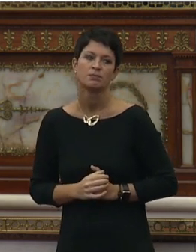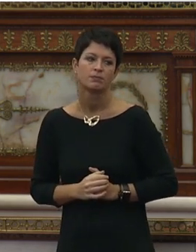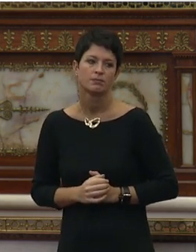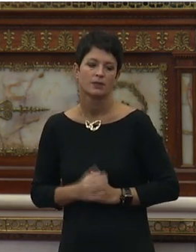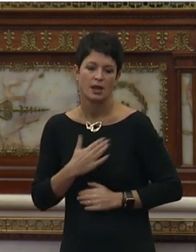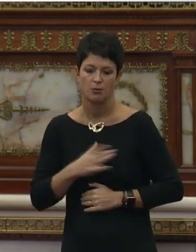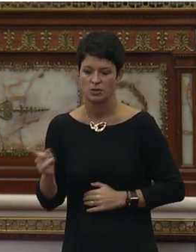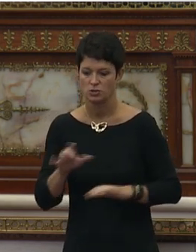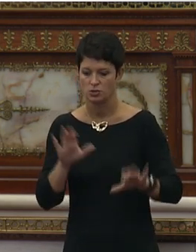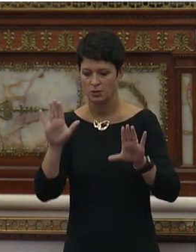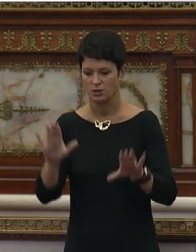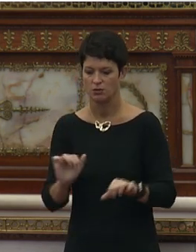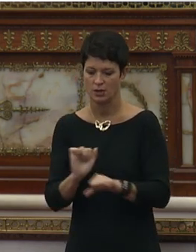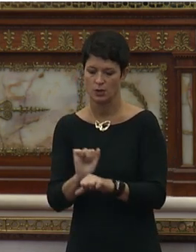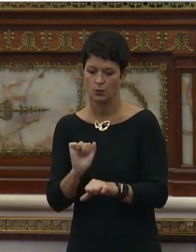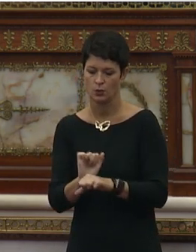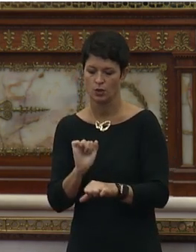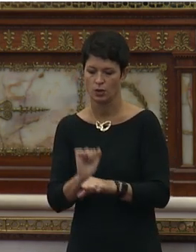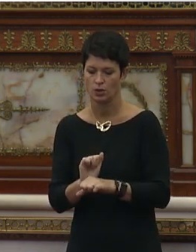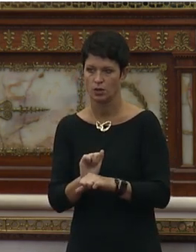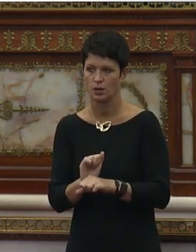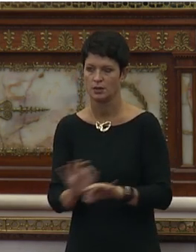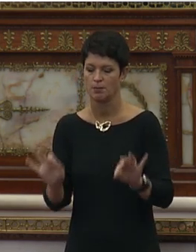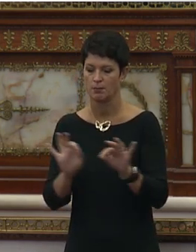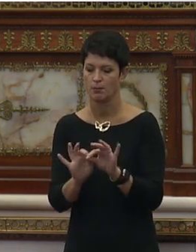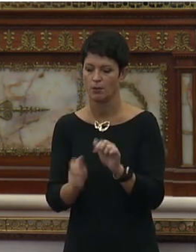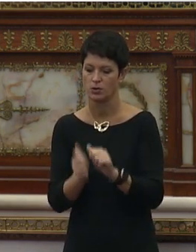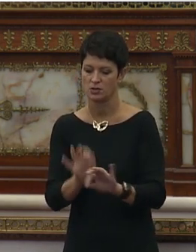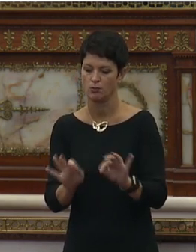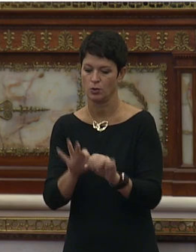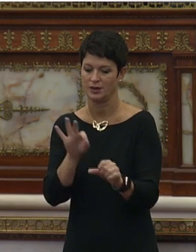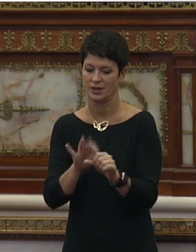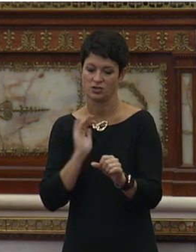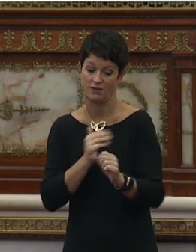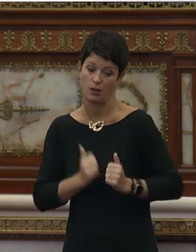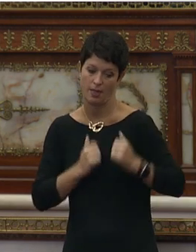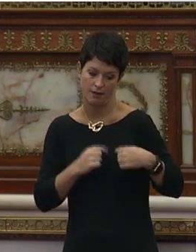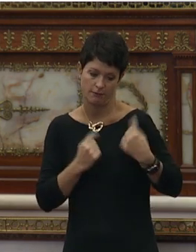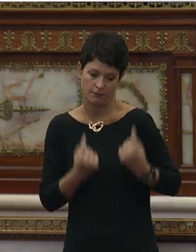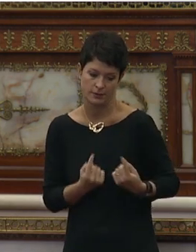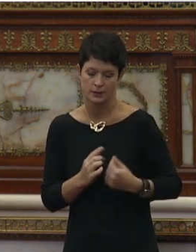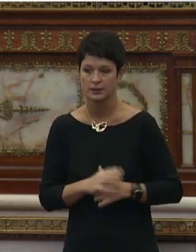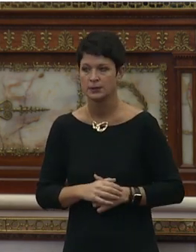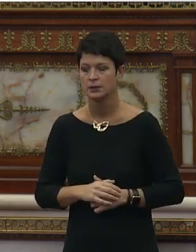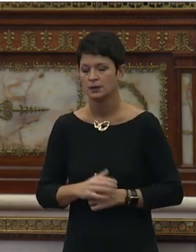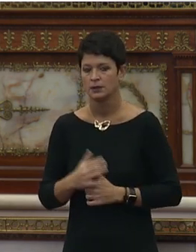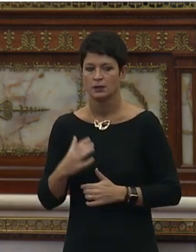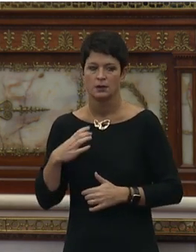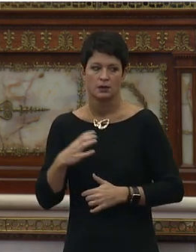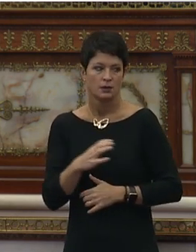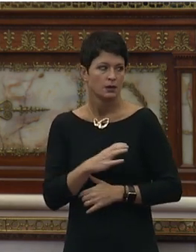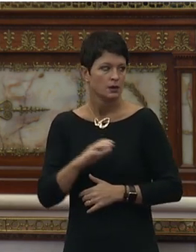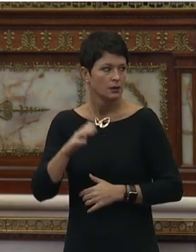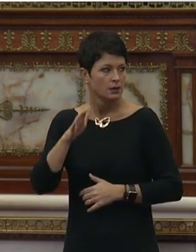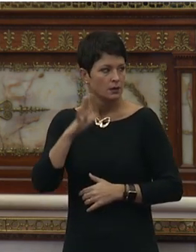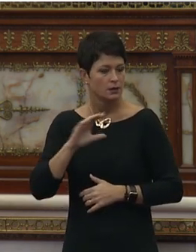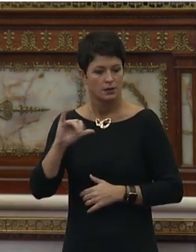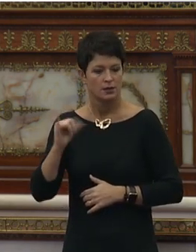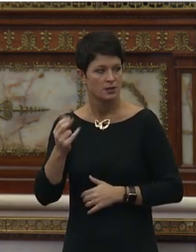you all doing that great, great work. Most important election in of our lifetimes. Chair recognizes Councilman Jones.